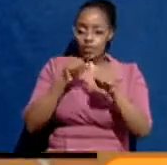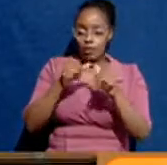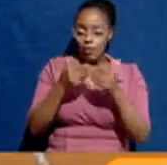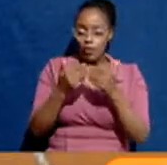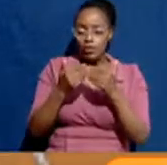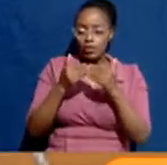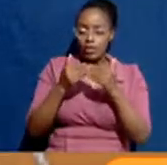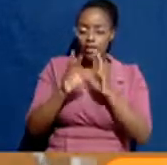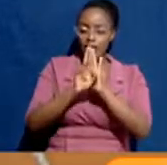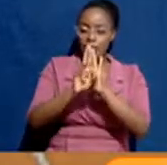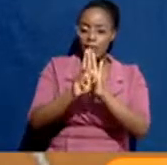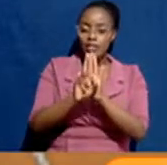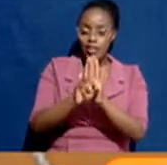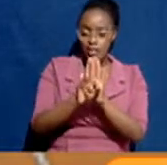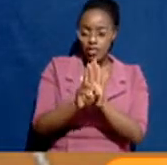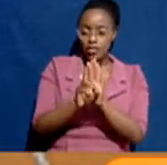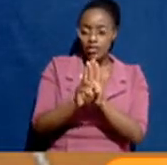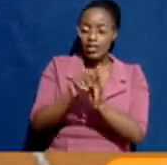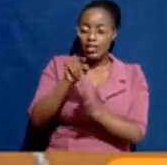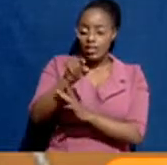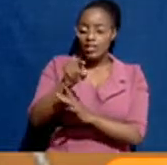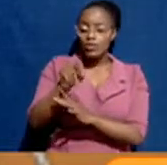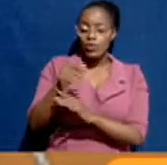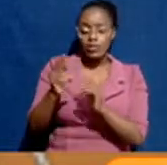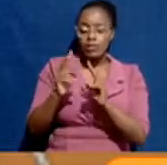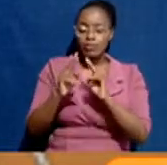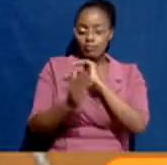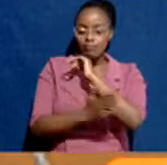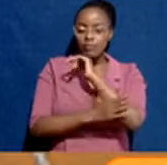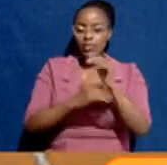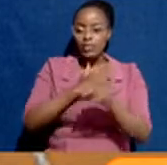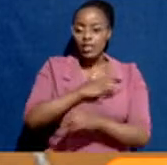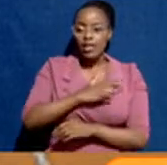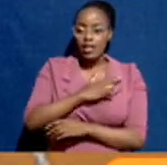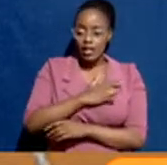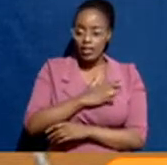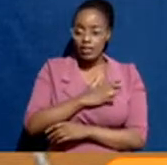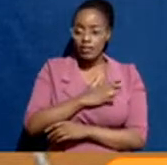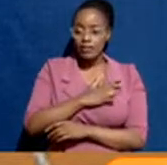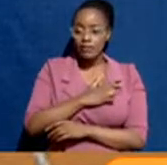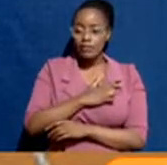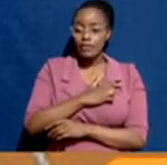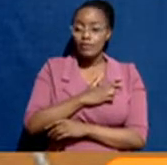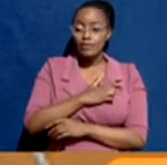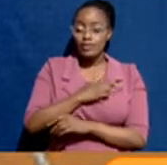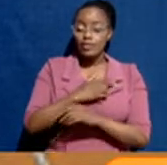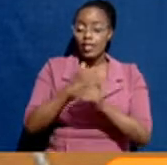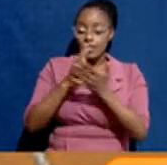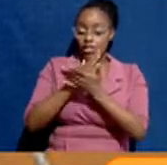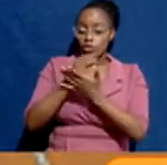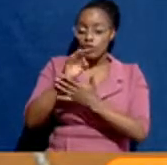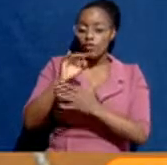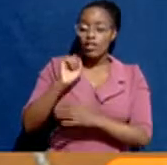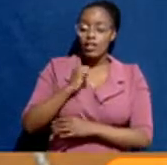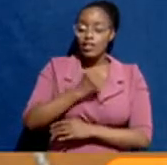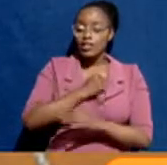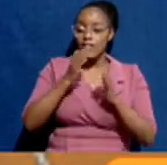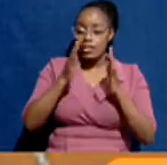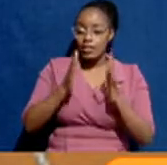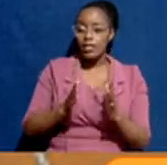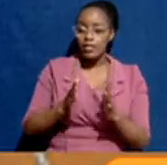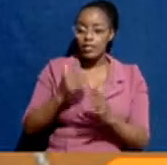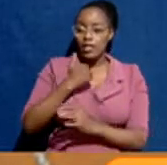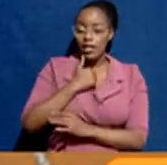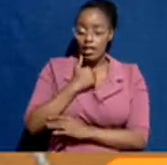representation. It was very unfortunate that a section of the senators